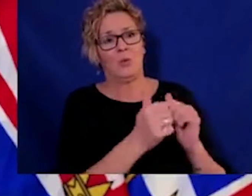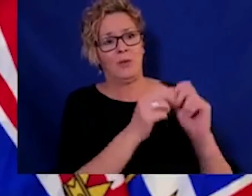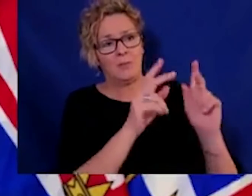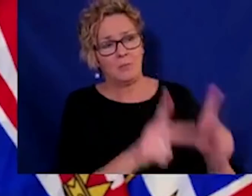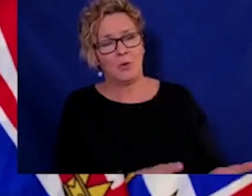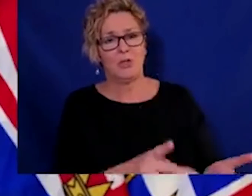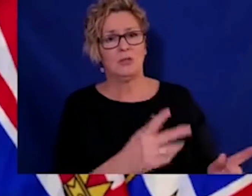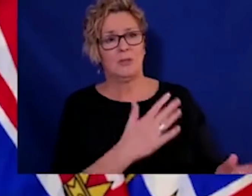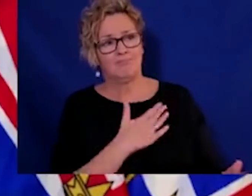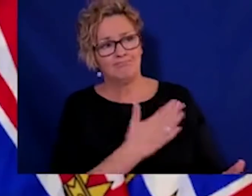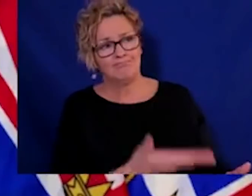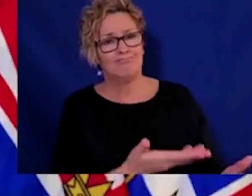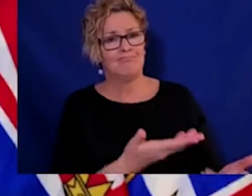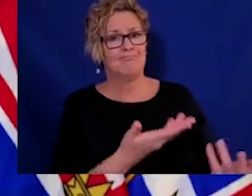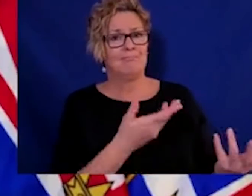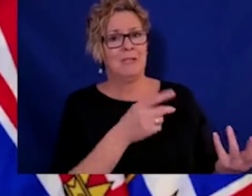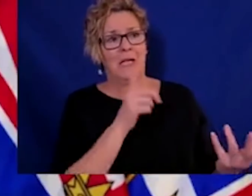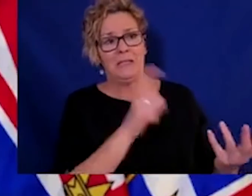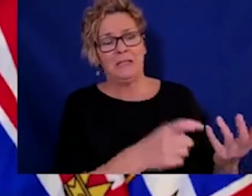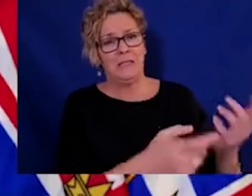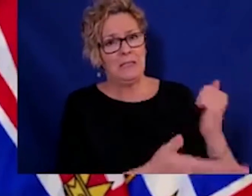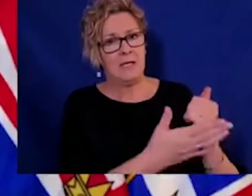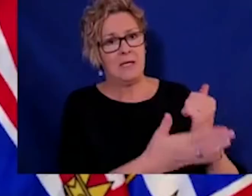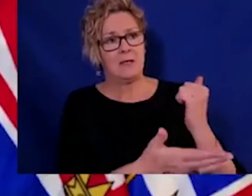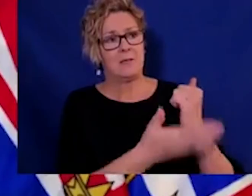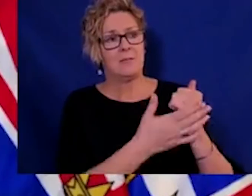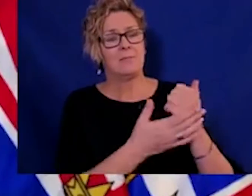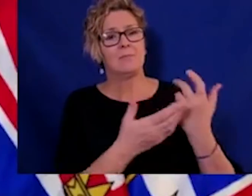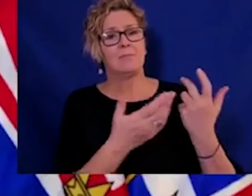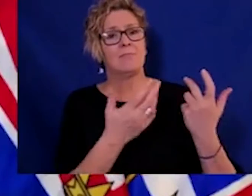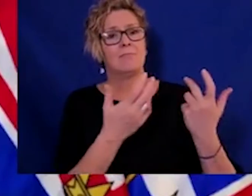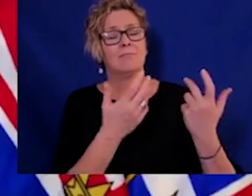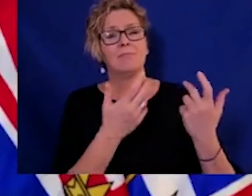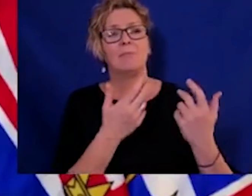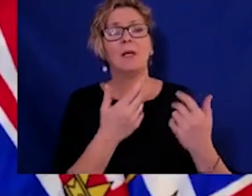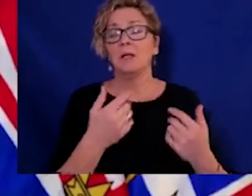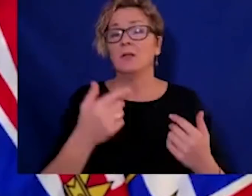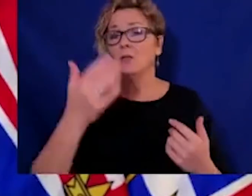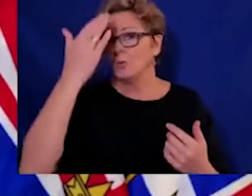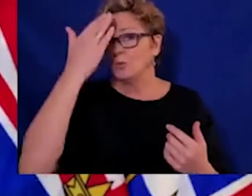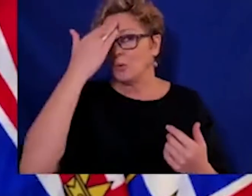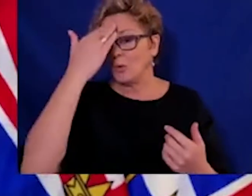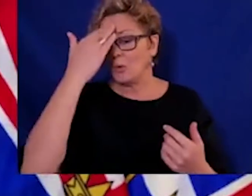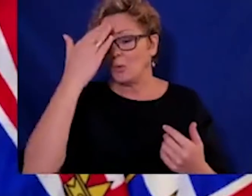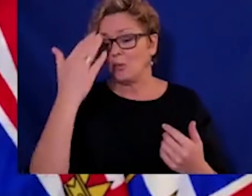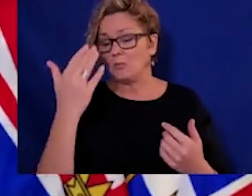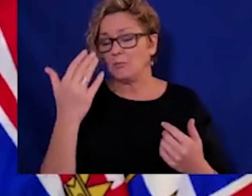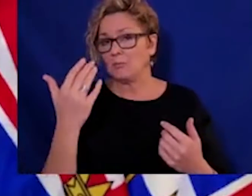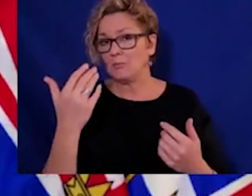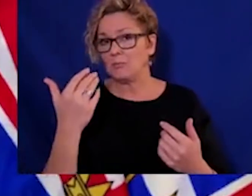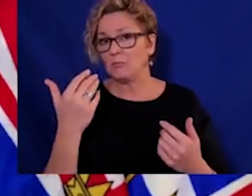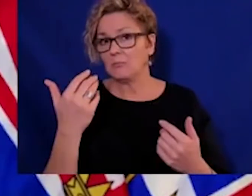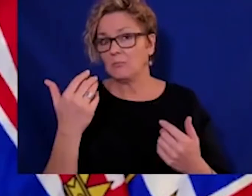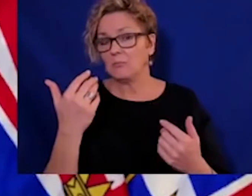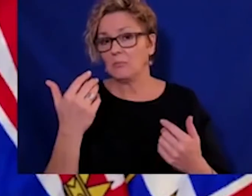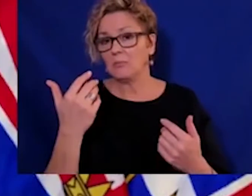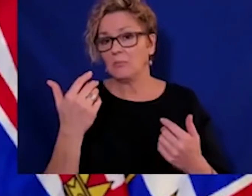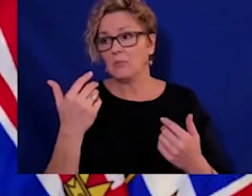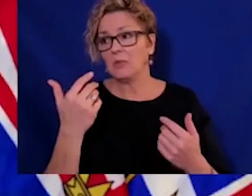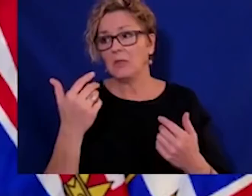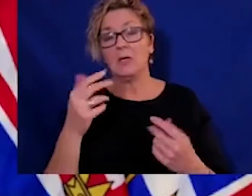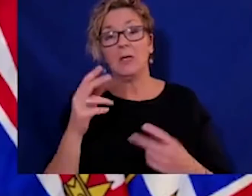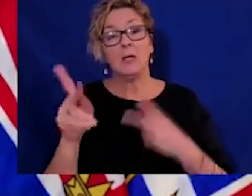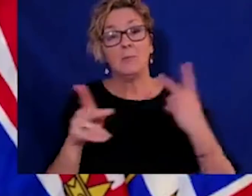app. Have your drugs checked. Reach out. As you know, in September, I expanded the healthcare